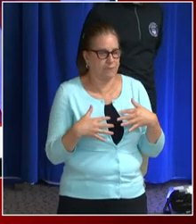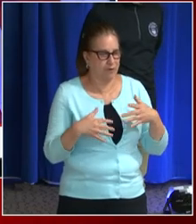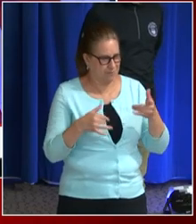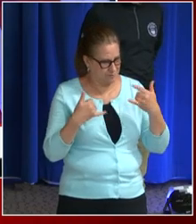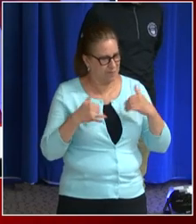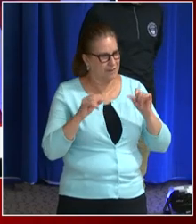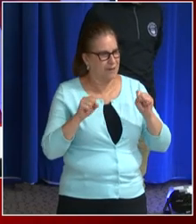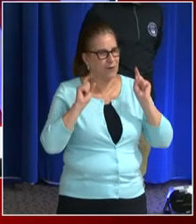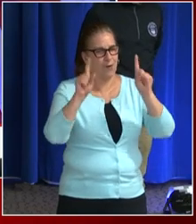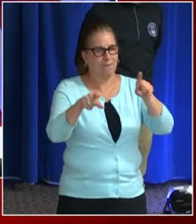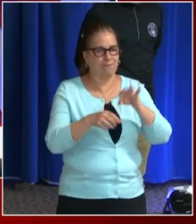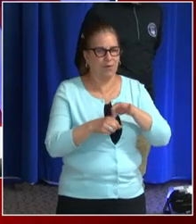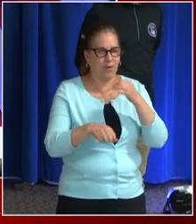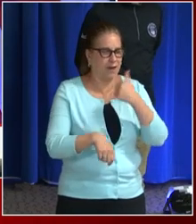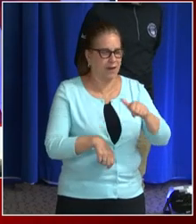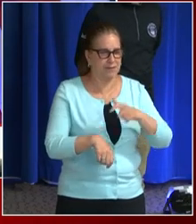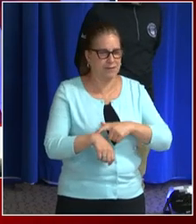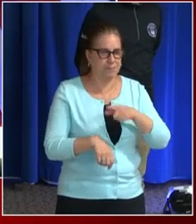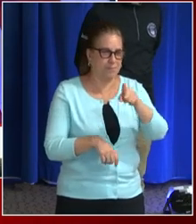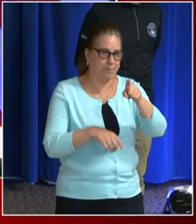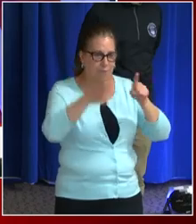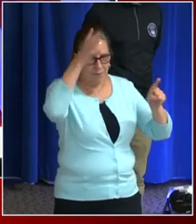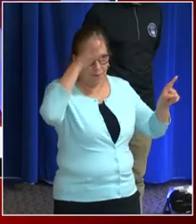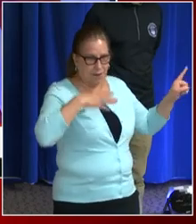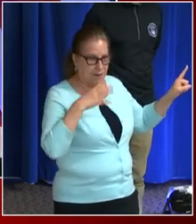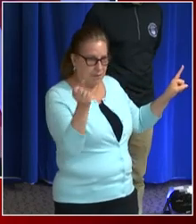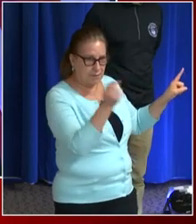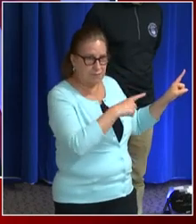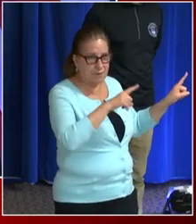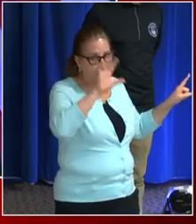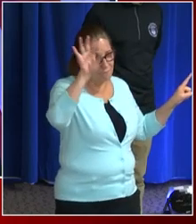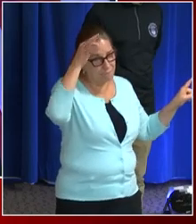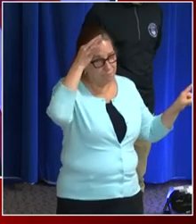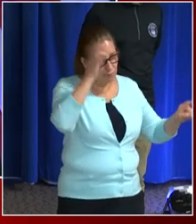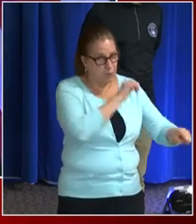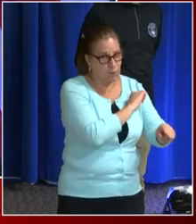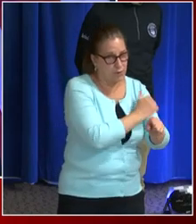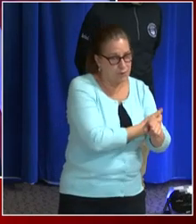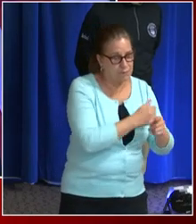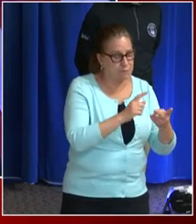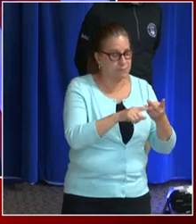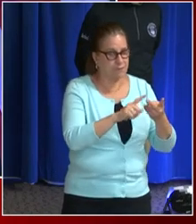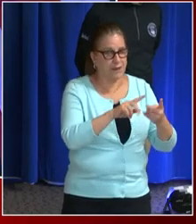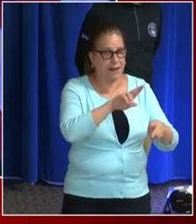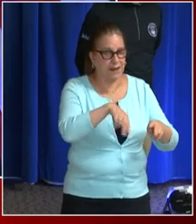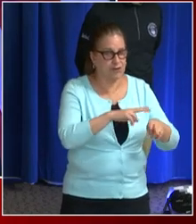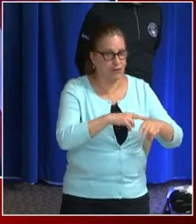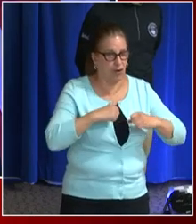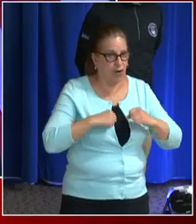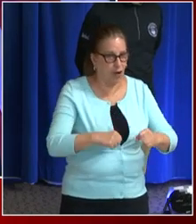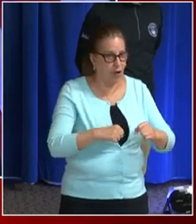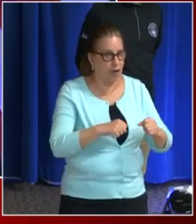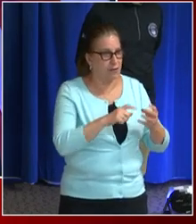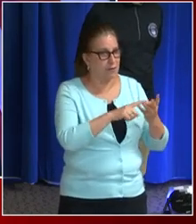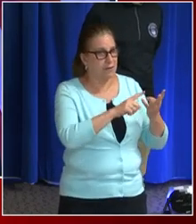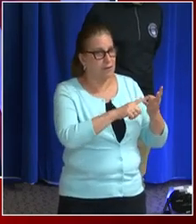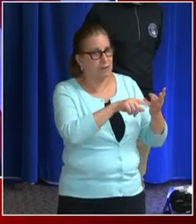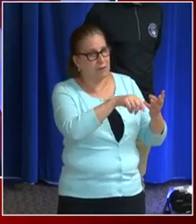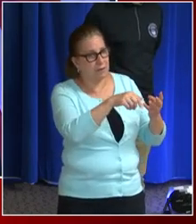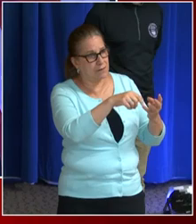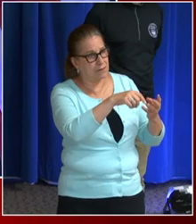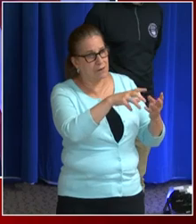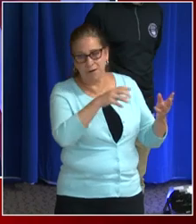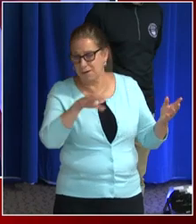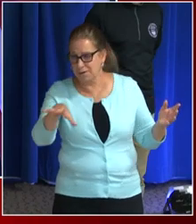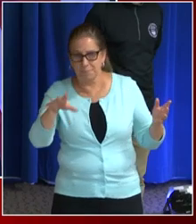the federal authorities and National Guard aware of the fact that people are voting so that citizens